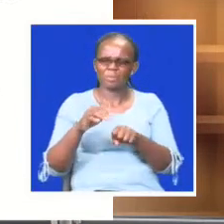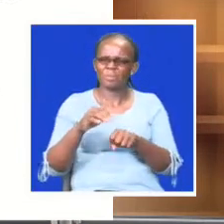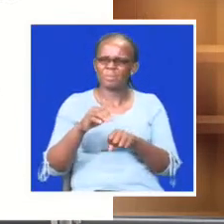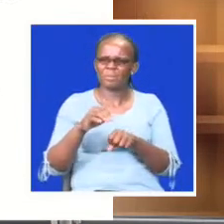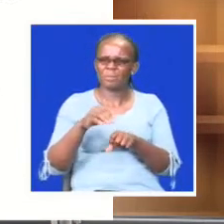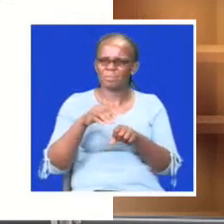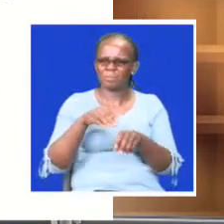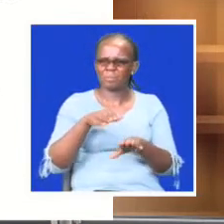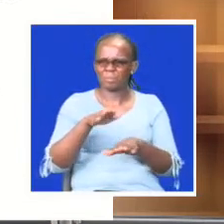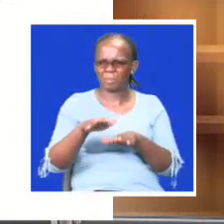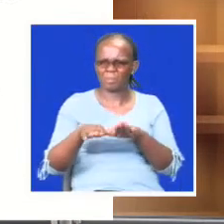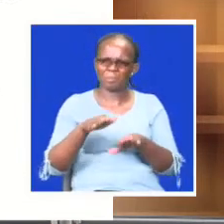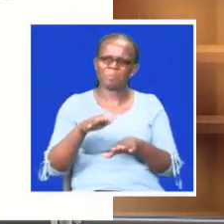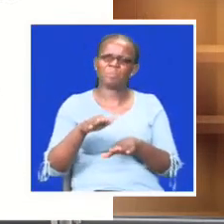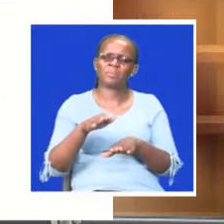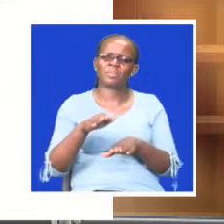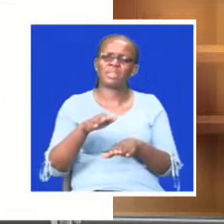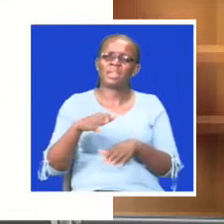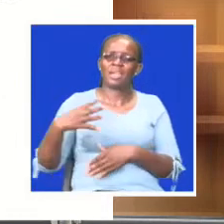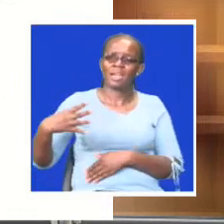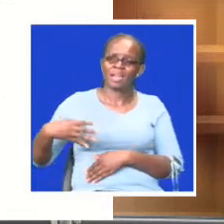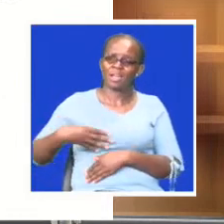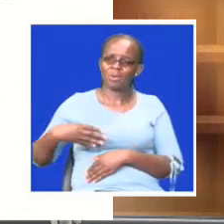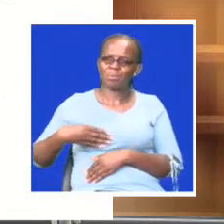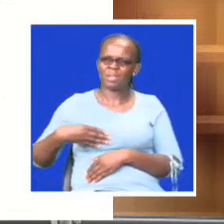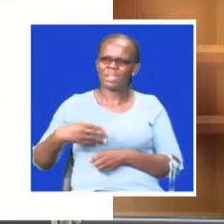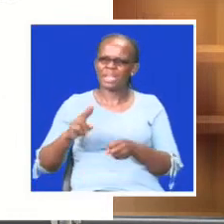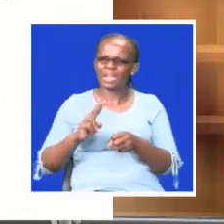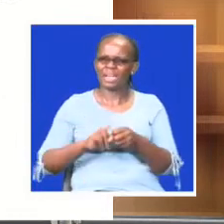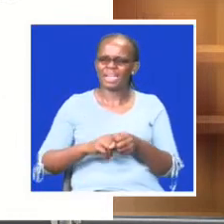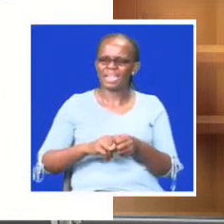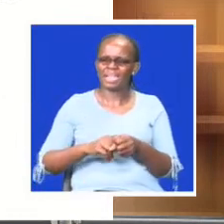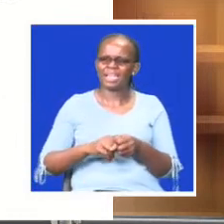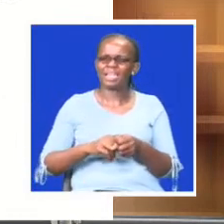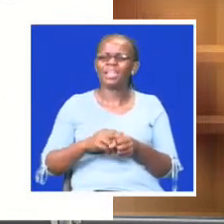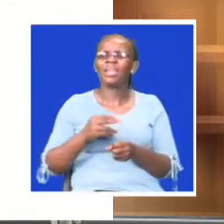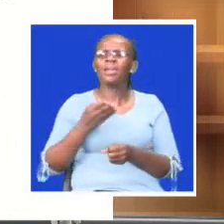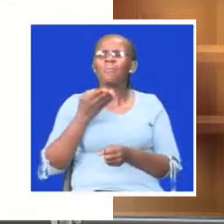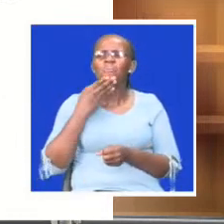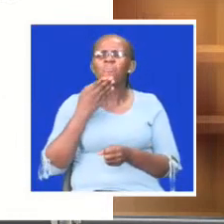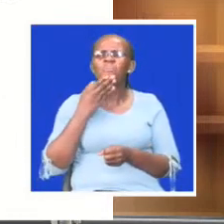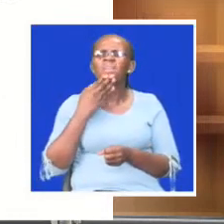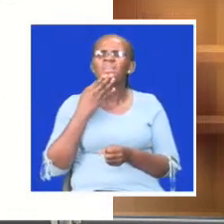Then another punishment was that men shall rule over her.